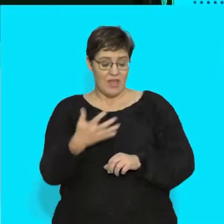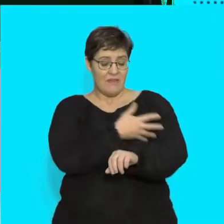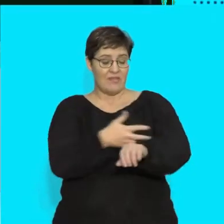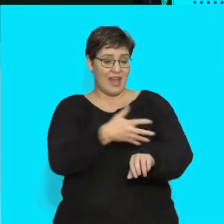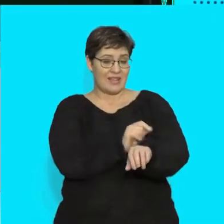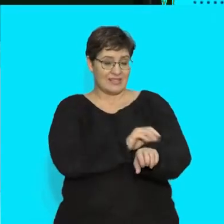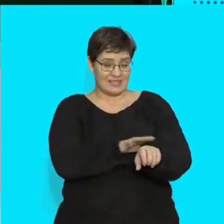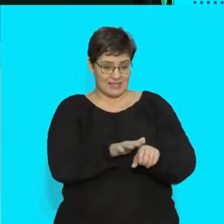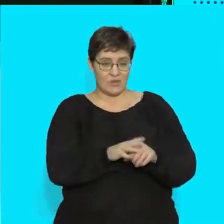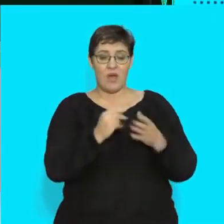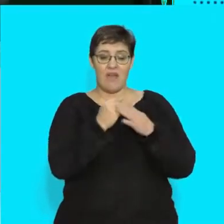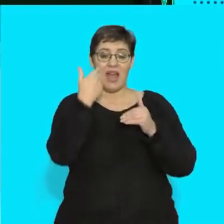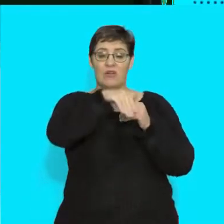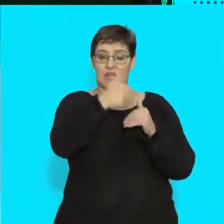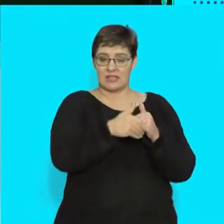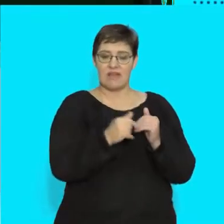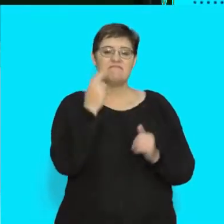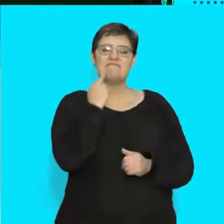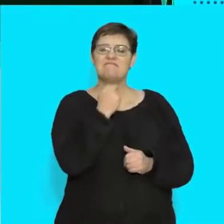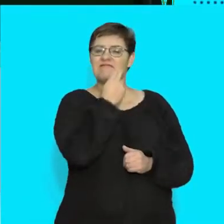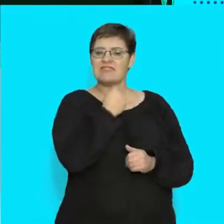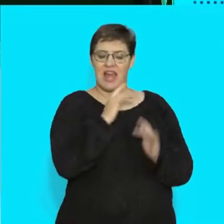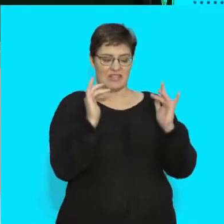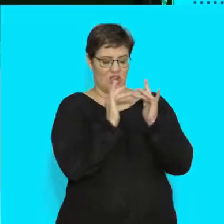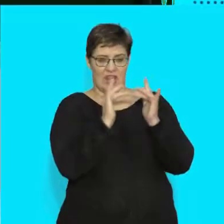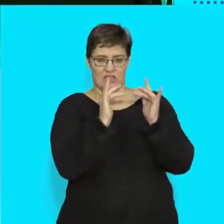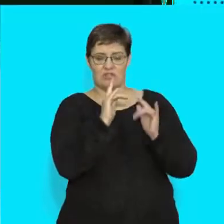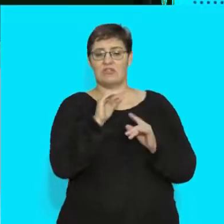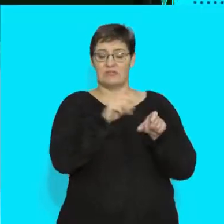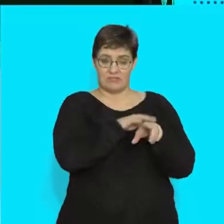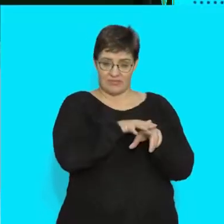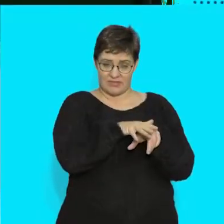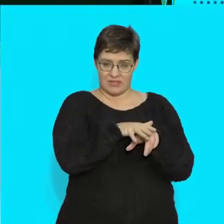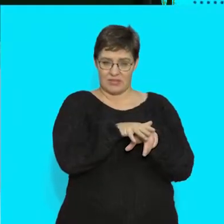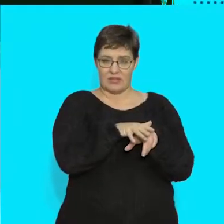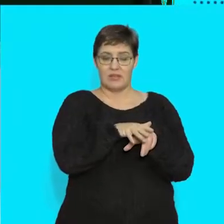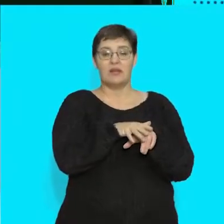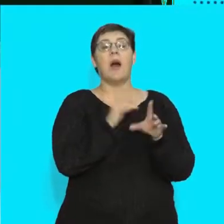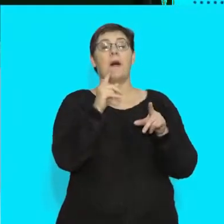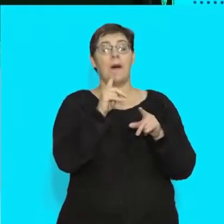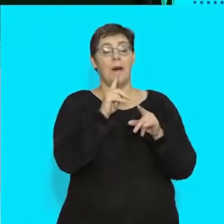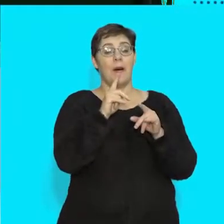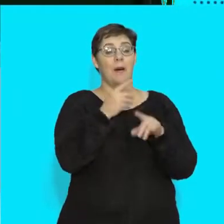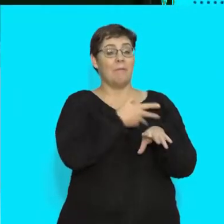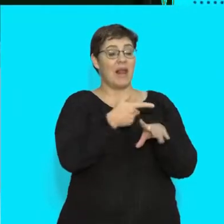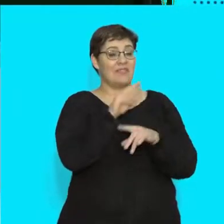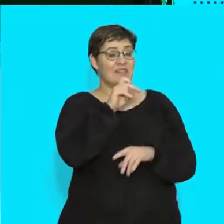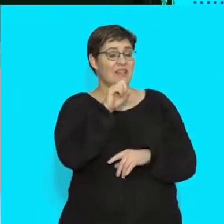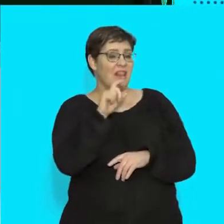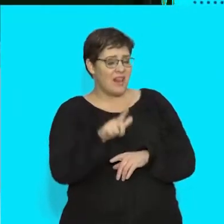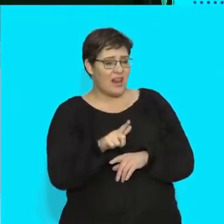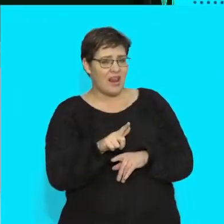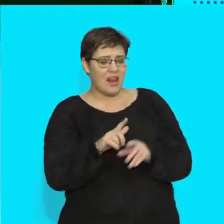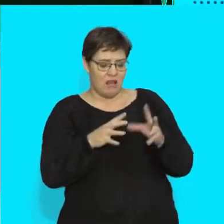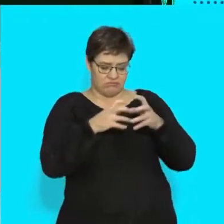we've got this really nice connective tissue. A blood vessel must keep its shape. But what does a blood vessel have to